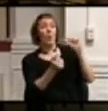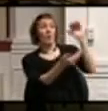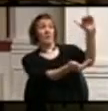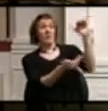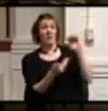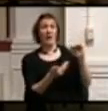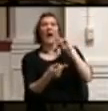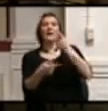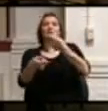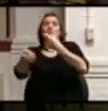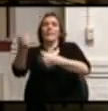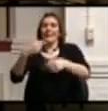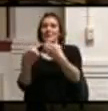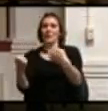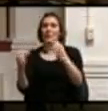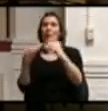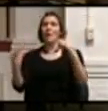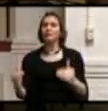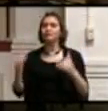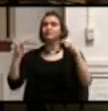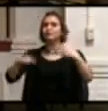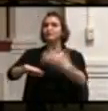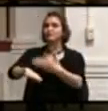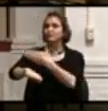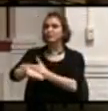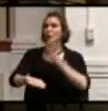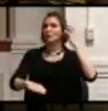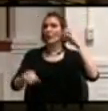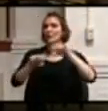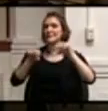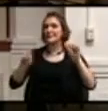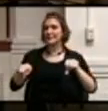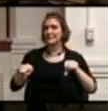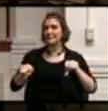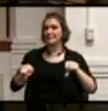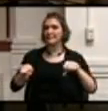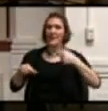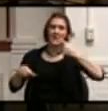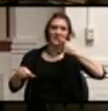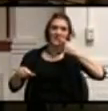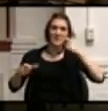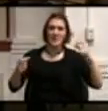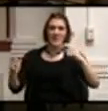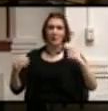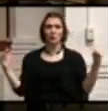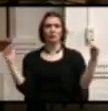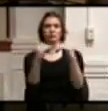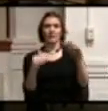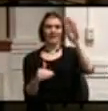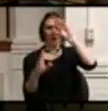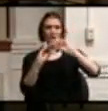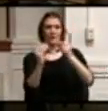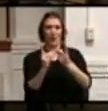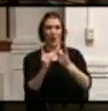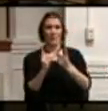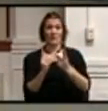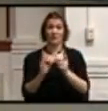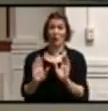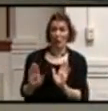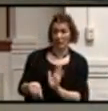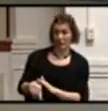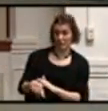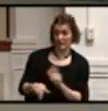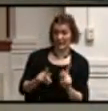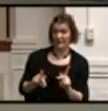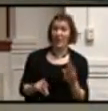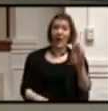awarded, will replace that equipment to upgrade our radio system so it's as good as the fire department. So people will still know that, like,